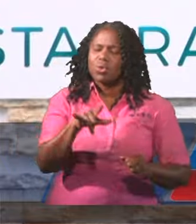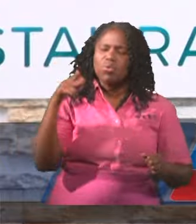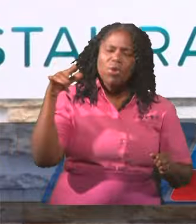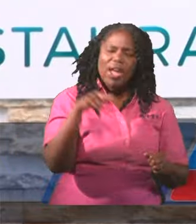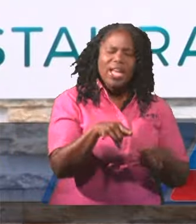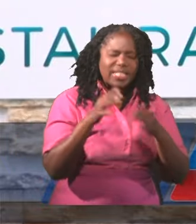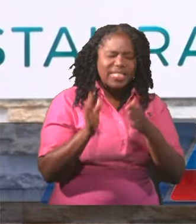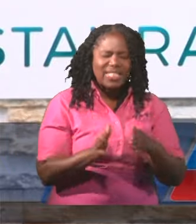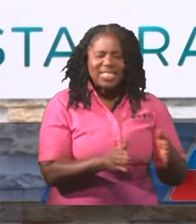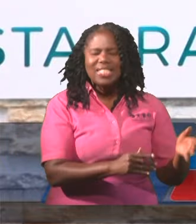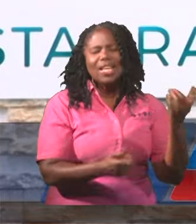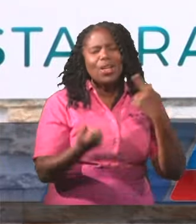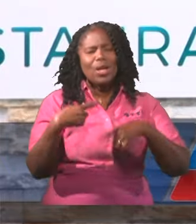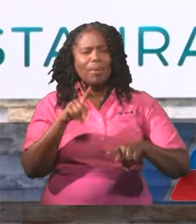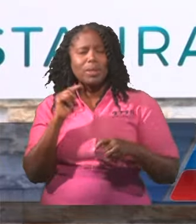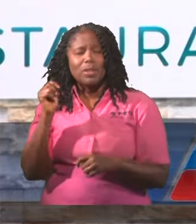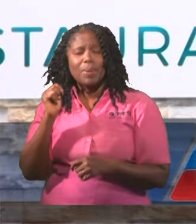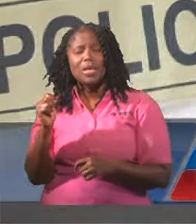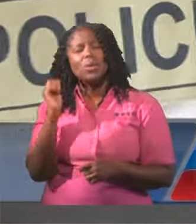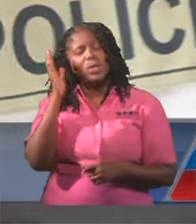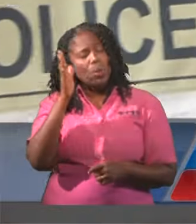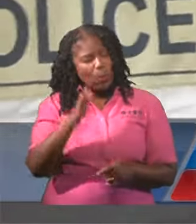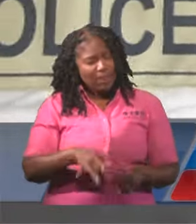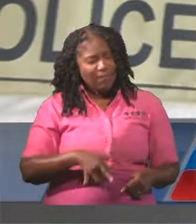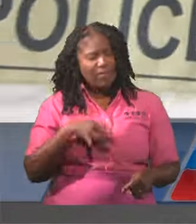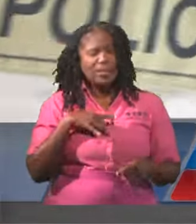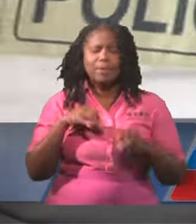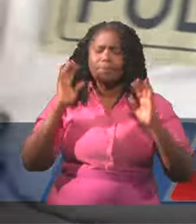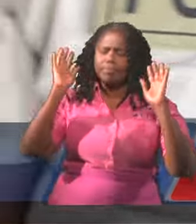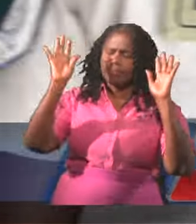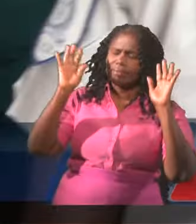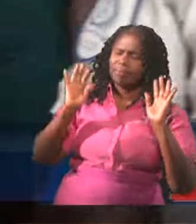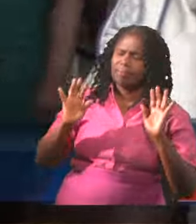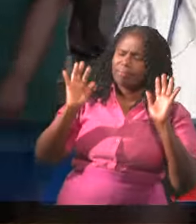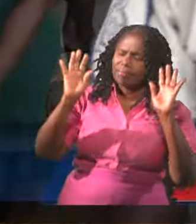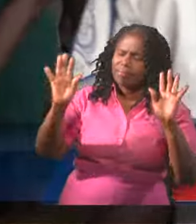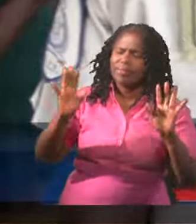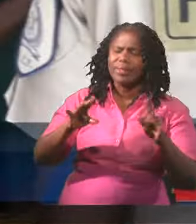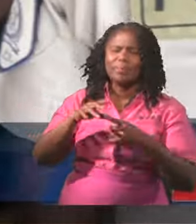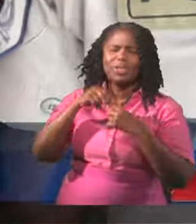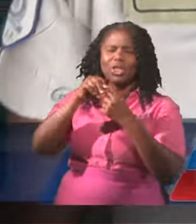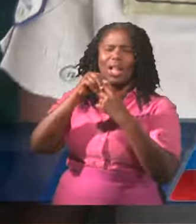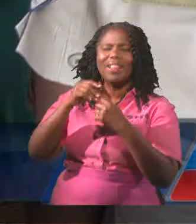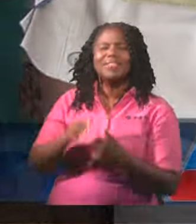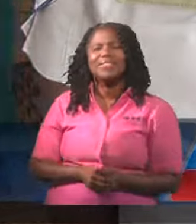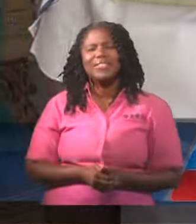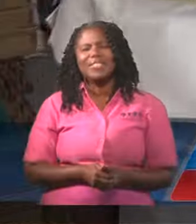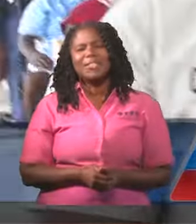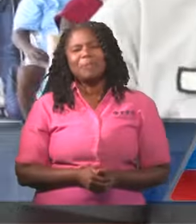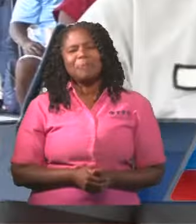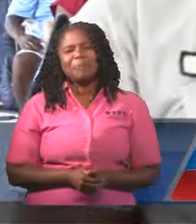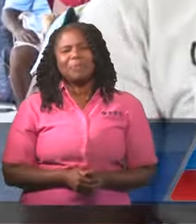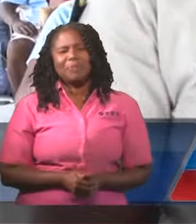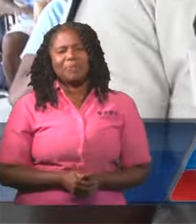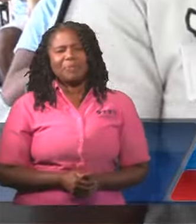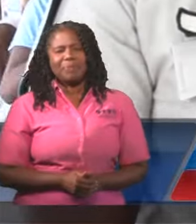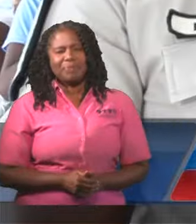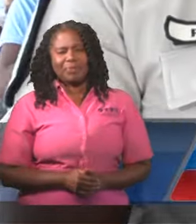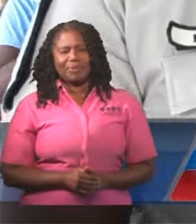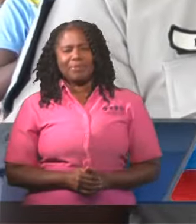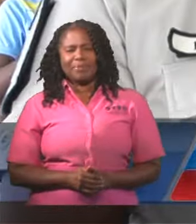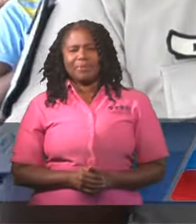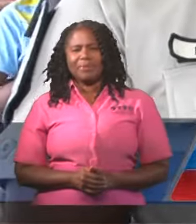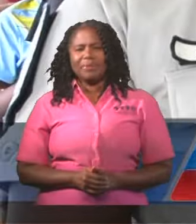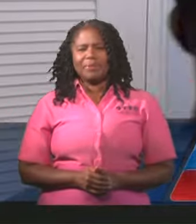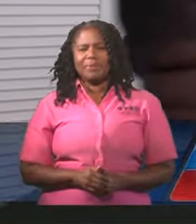sustainability and respect for our natural surroundings. EIDCOT Chairman Linford Beckles confirmed that relevant training and preparations